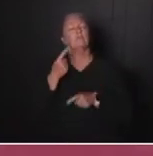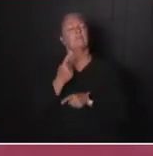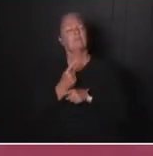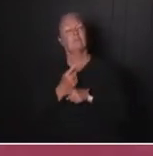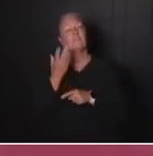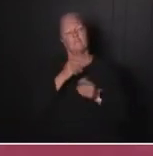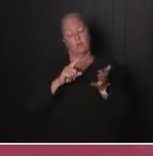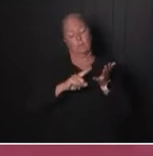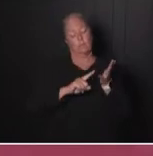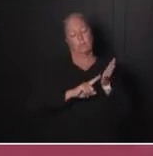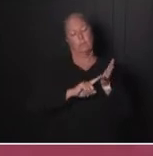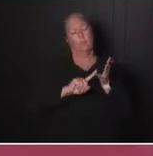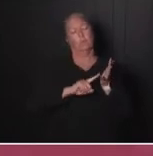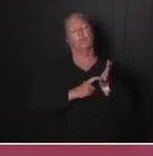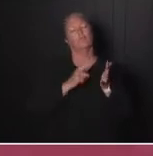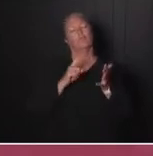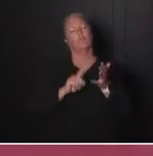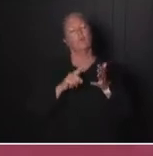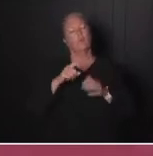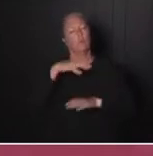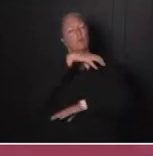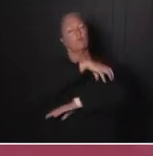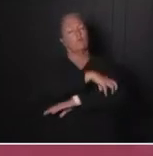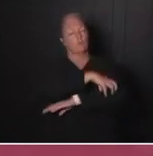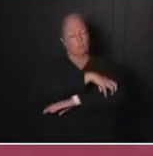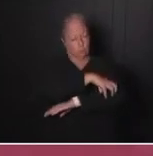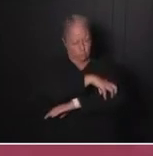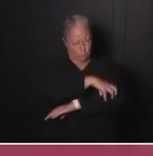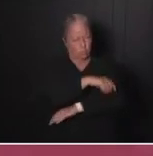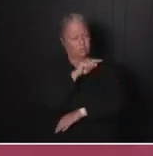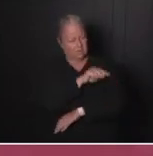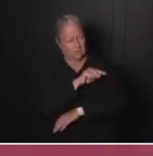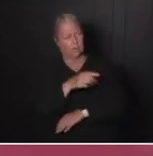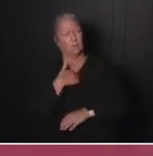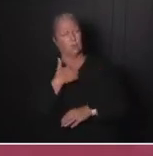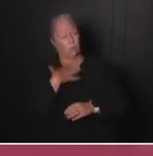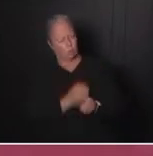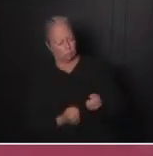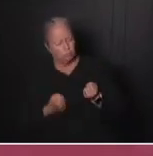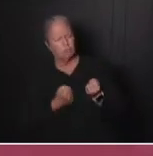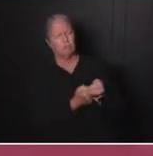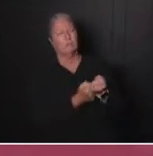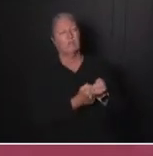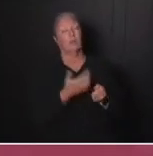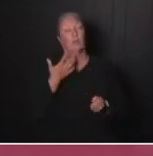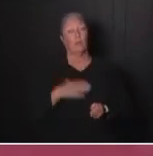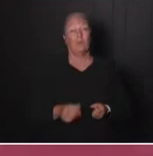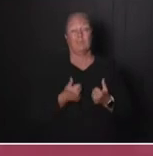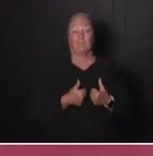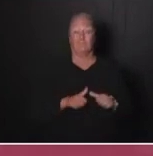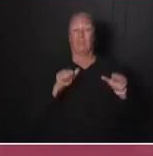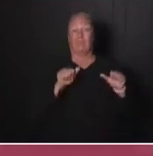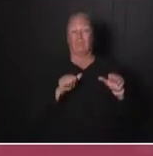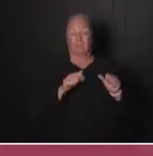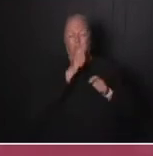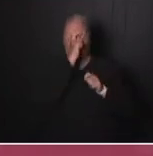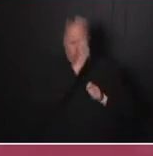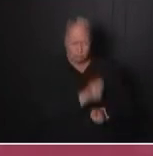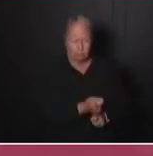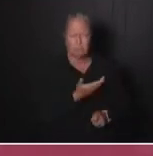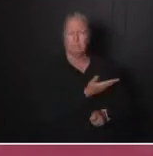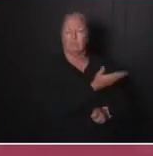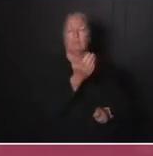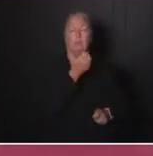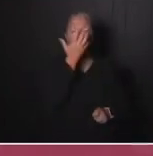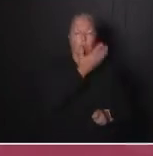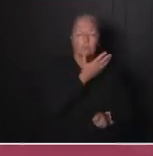Uluru, and we will work to build public support for finally recognising First Nations people